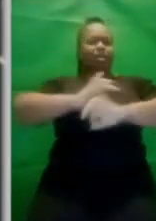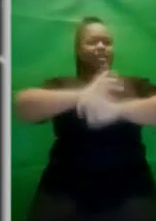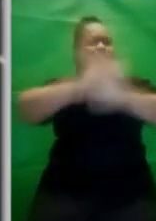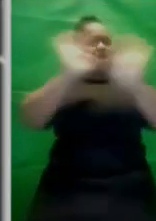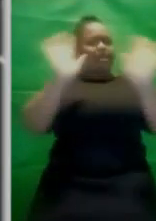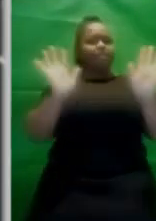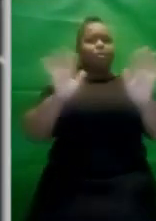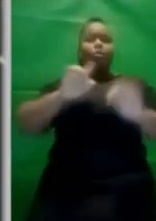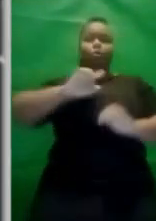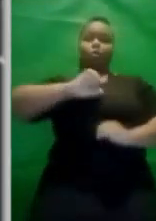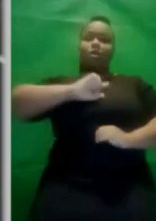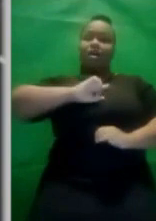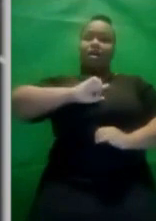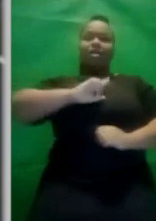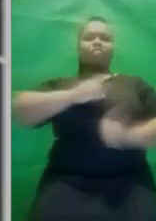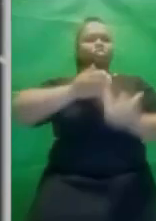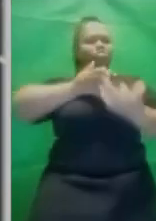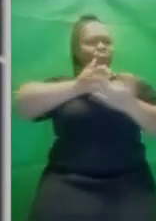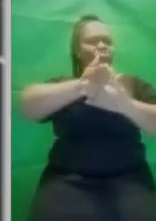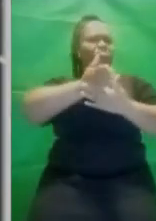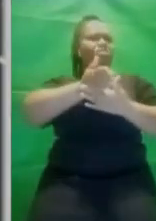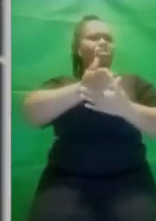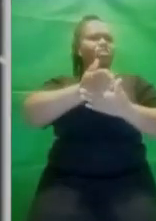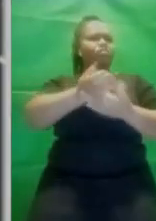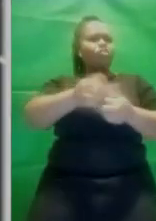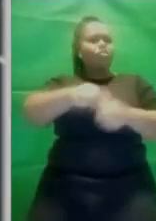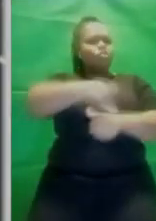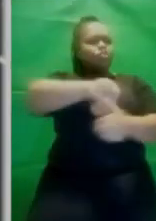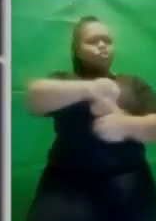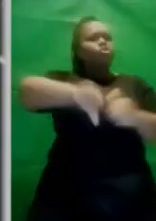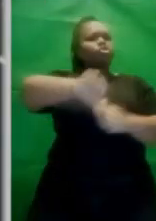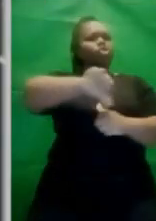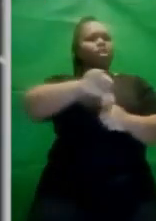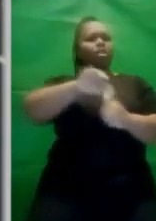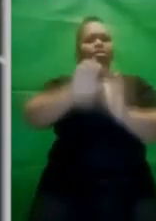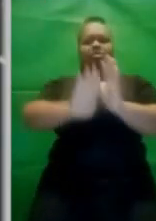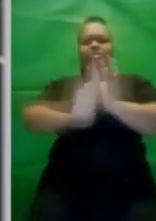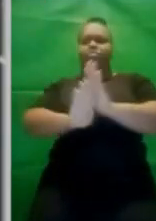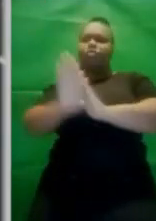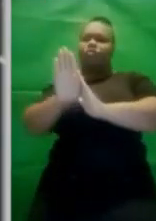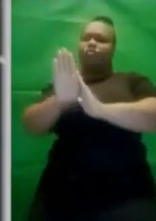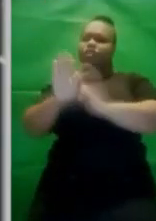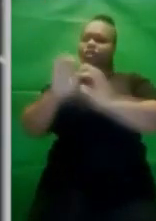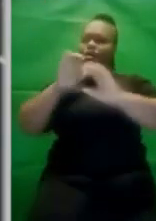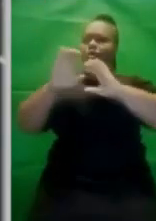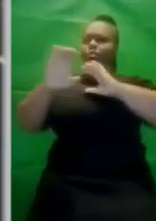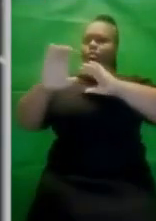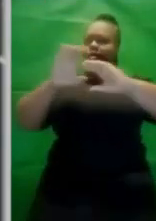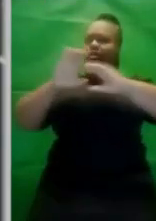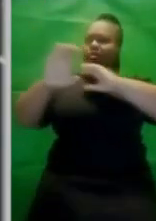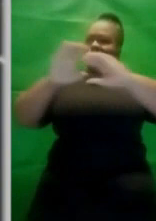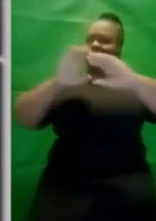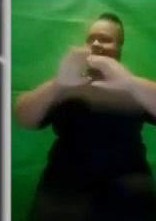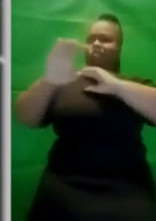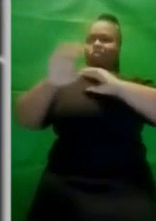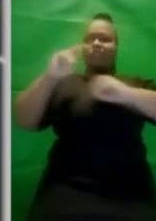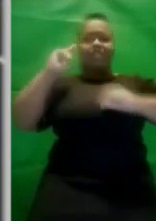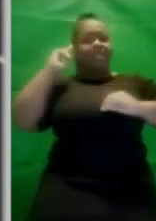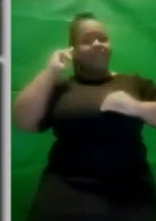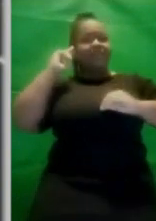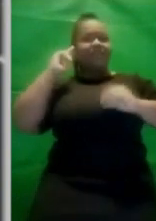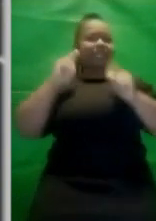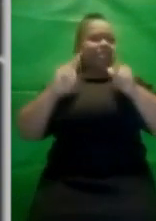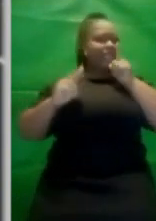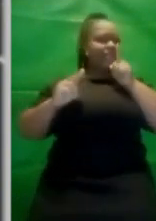to socioeconomic resources and the improvement in terms of how they communicate between deaf and non-deaf people in